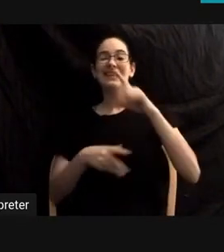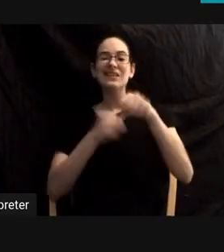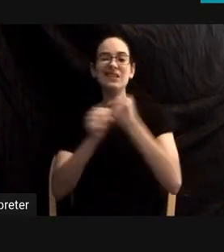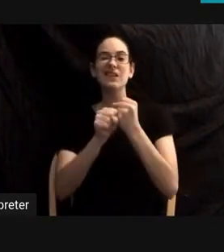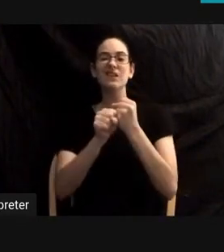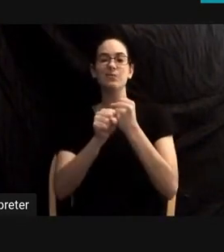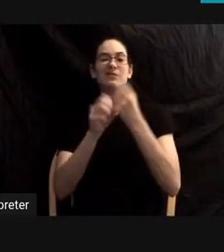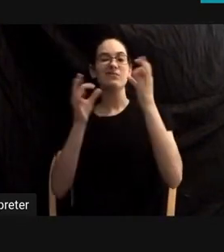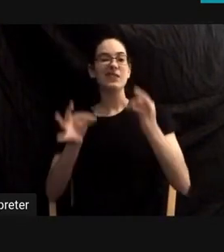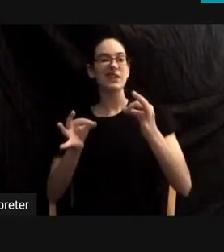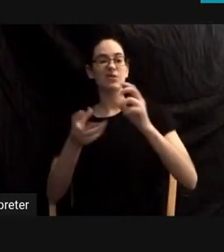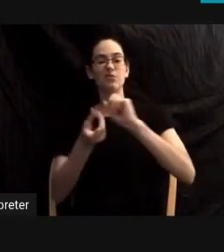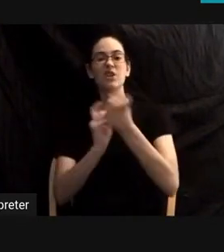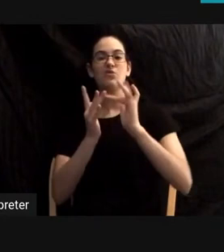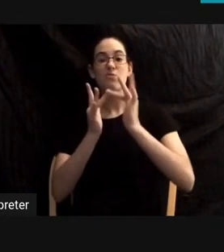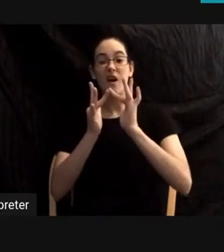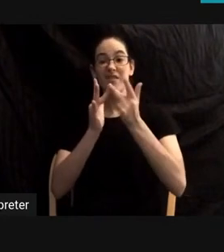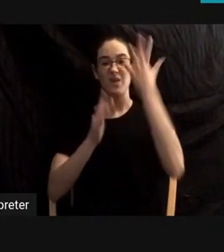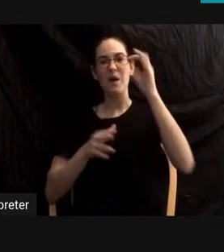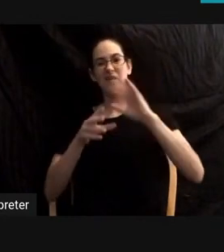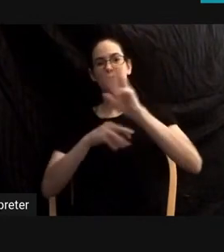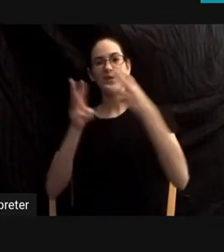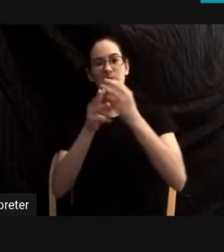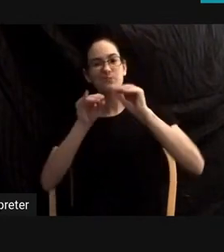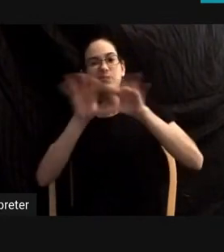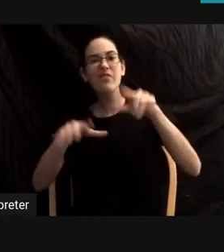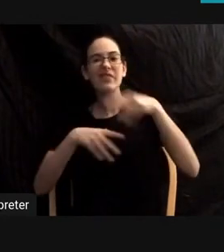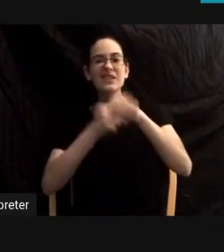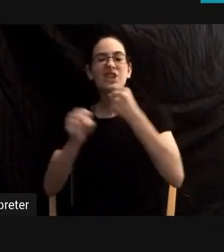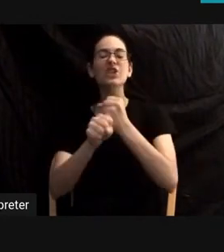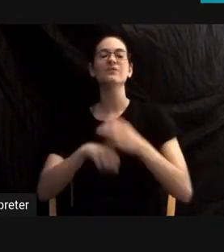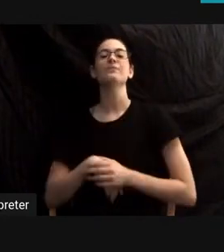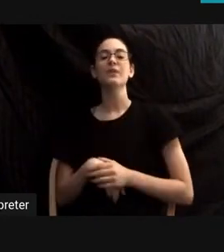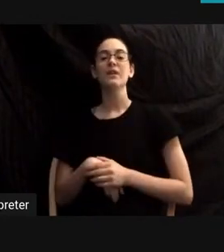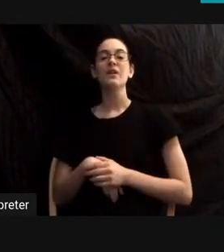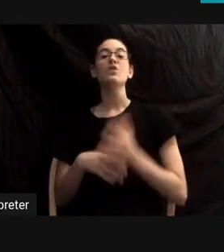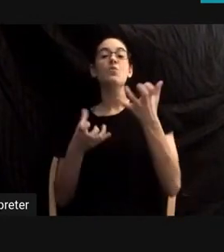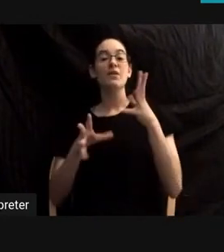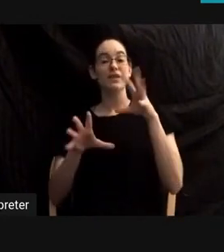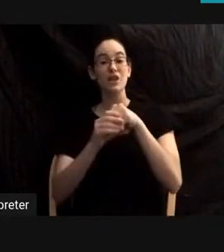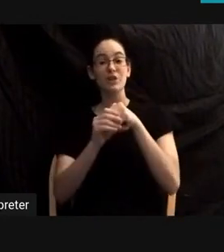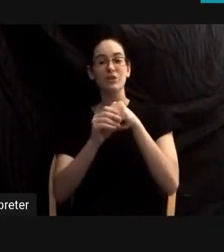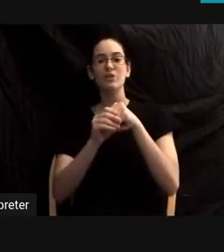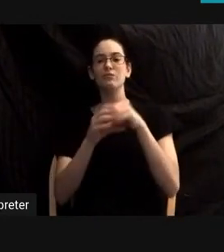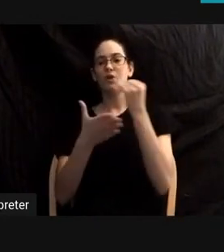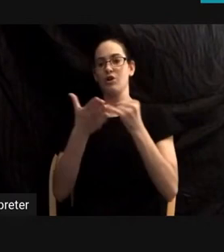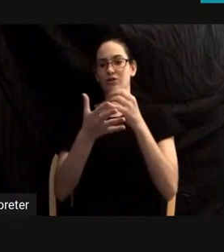to pivot to offer the show virtually and also to include artist workshops for our